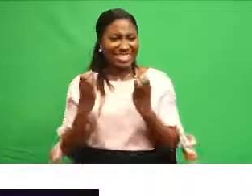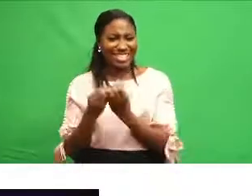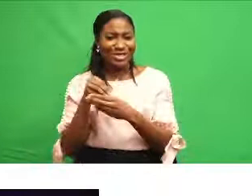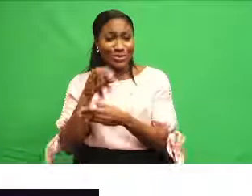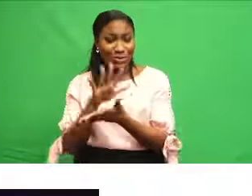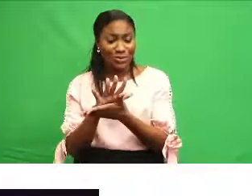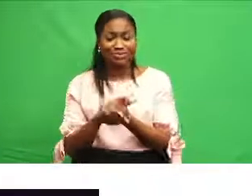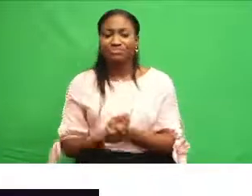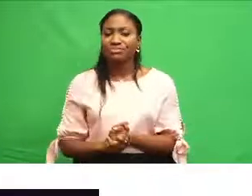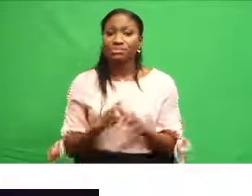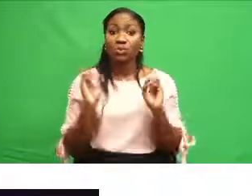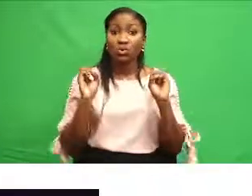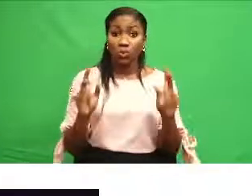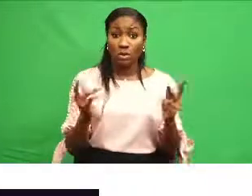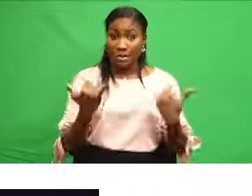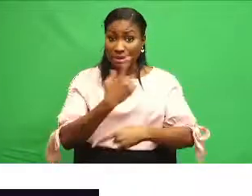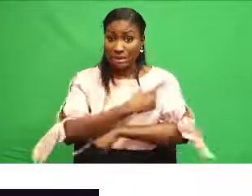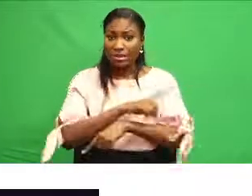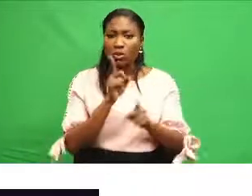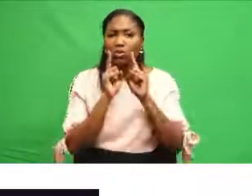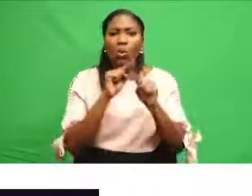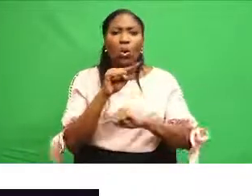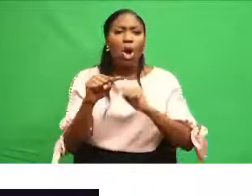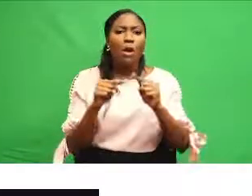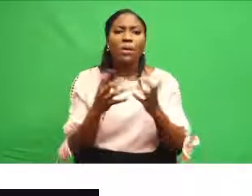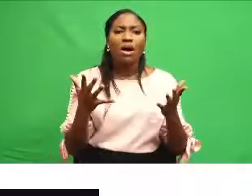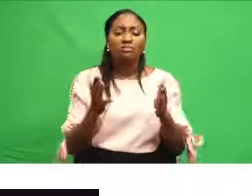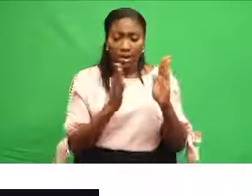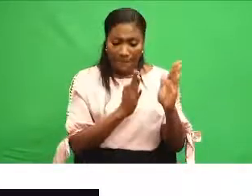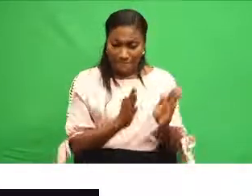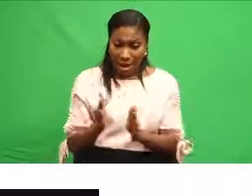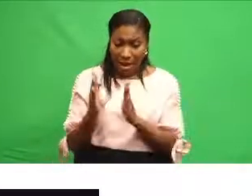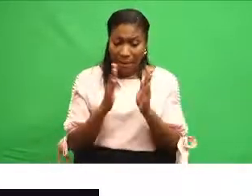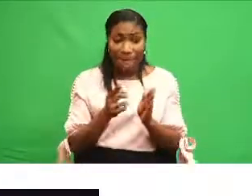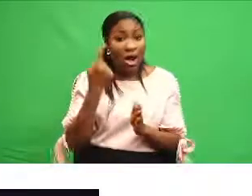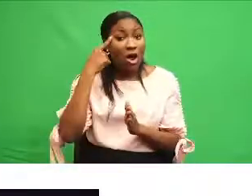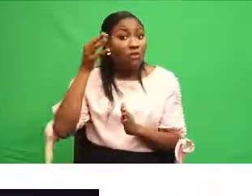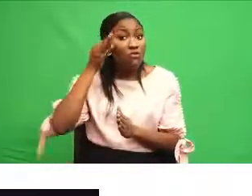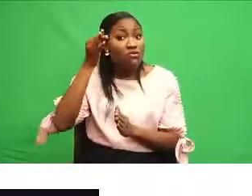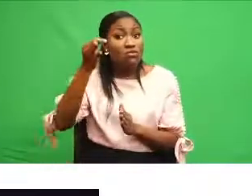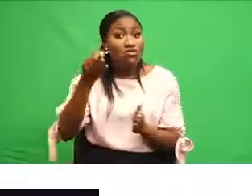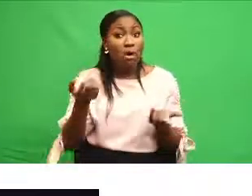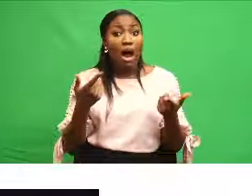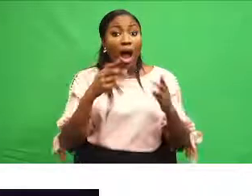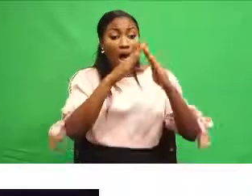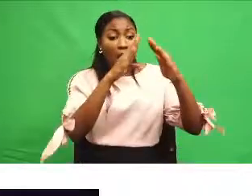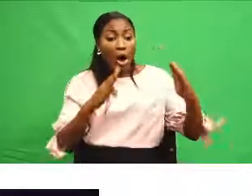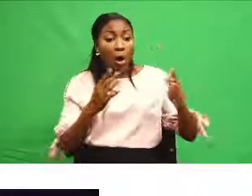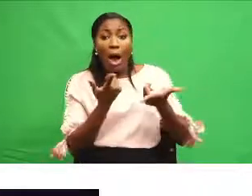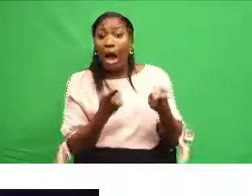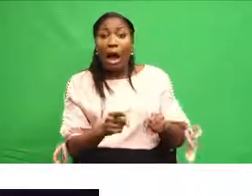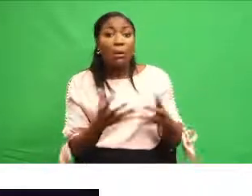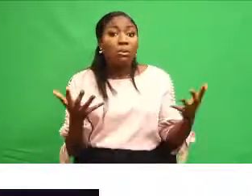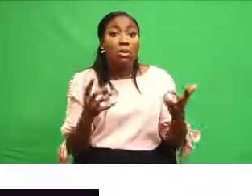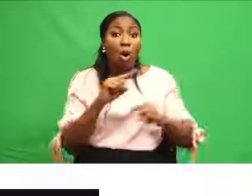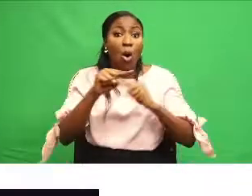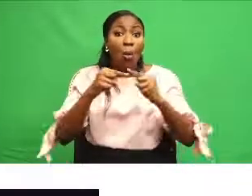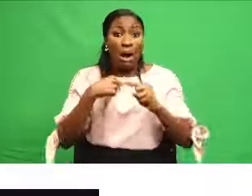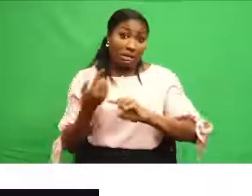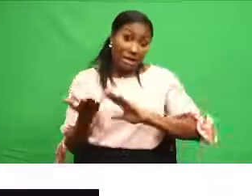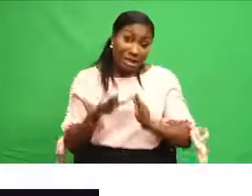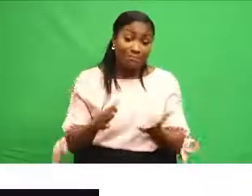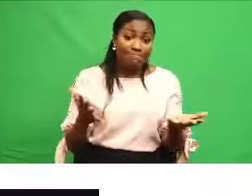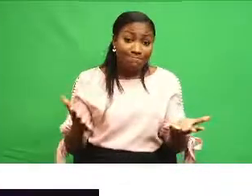about estate planning. The incident referred to in the quotation was the funeral of King George